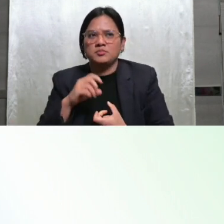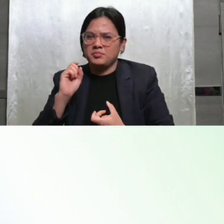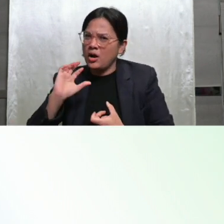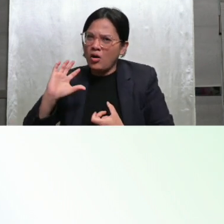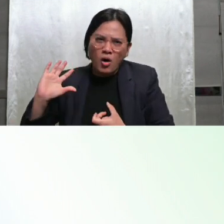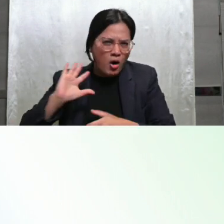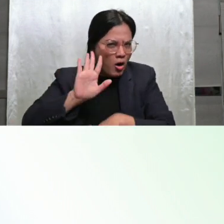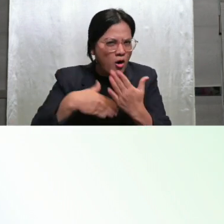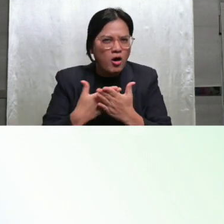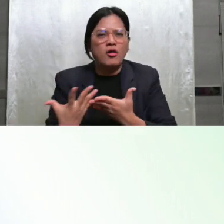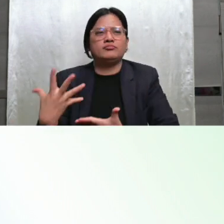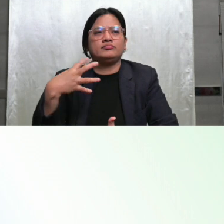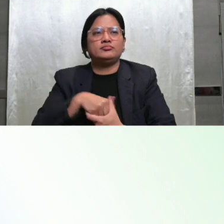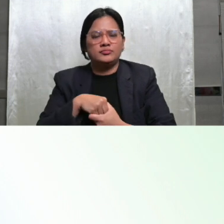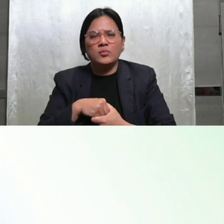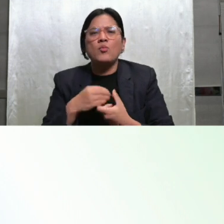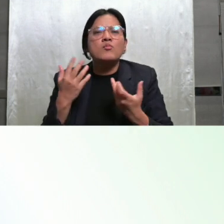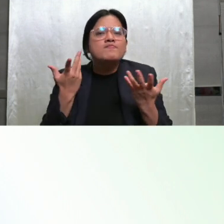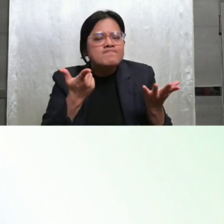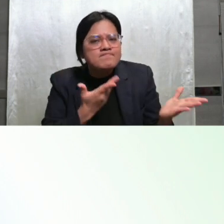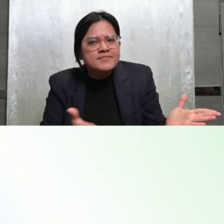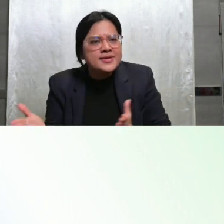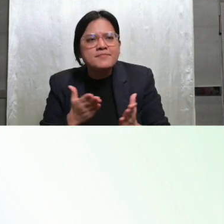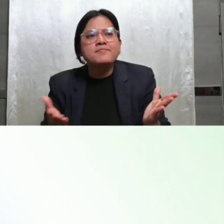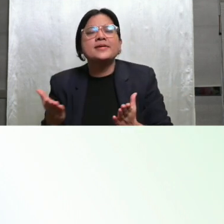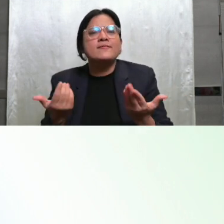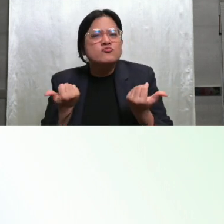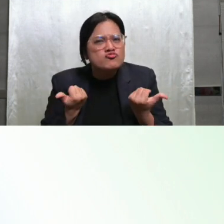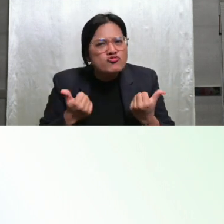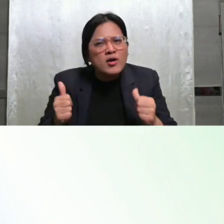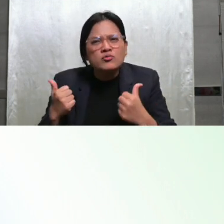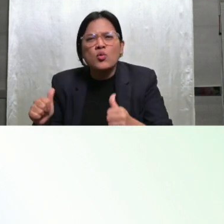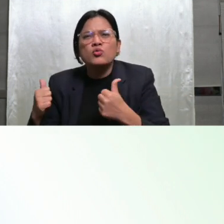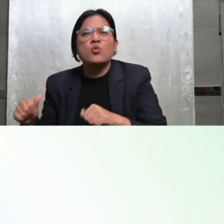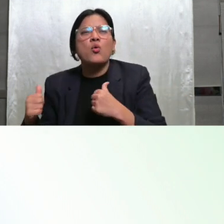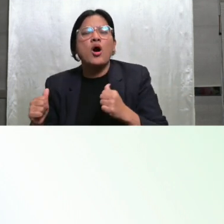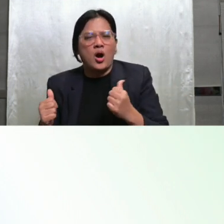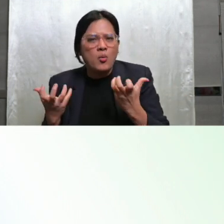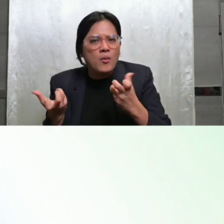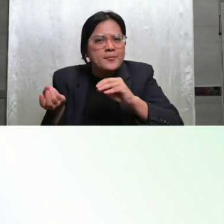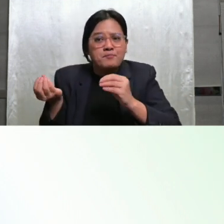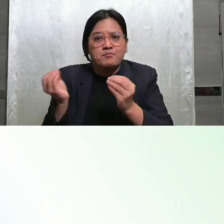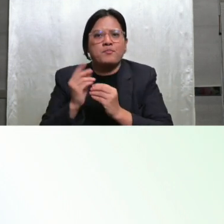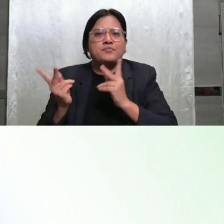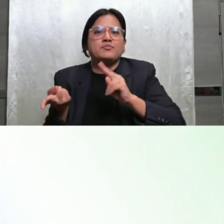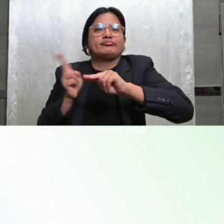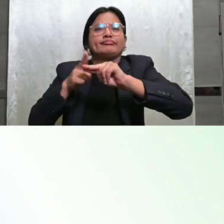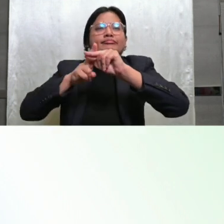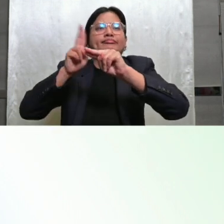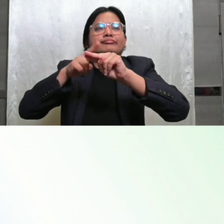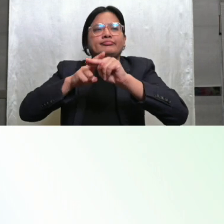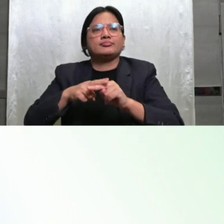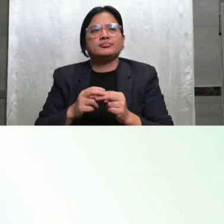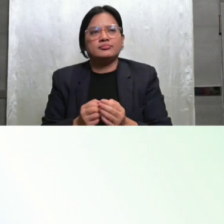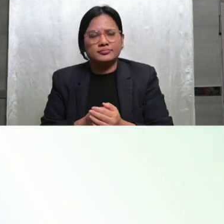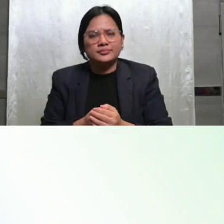the skills, and transformed and designed and divided the skills into the two main streams.